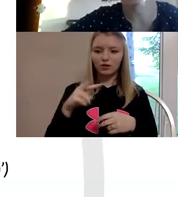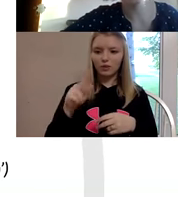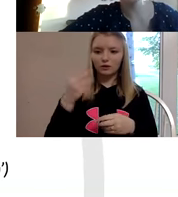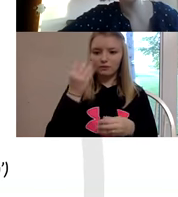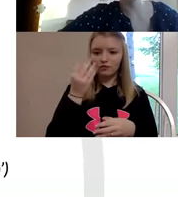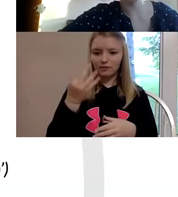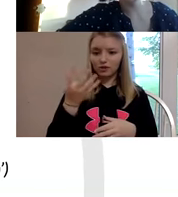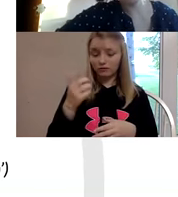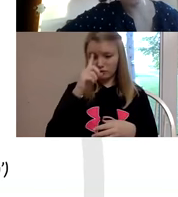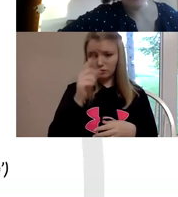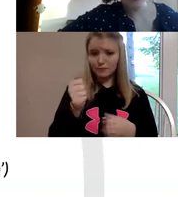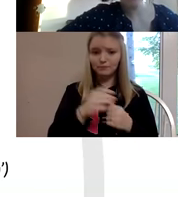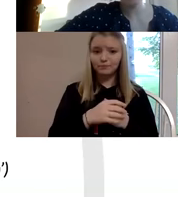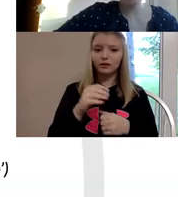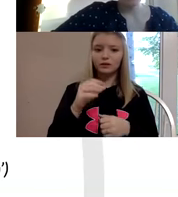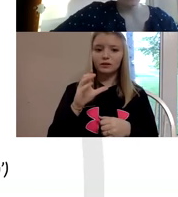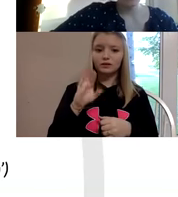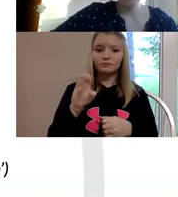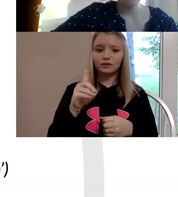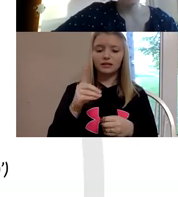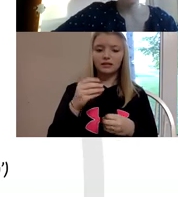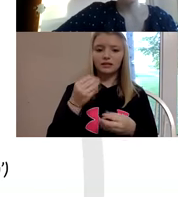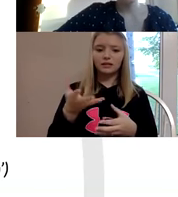with virtually no side effects.